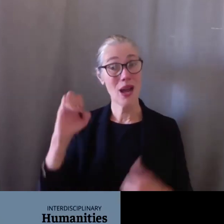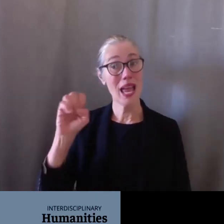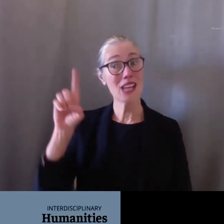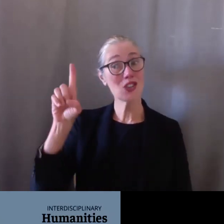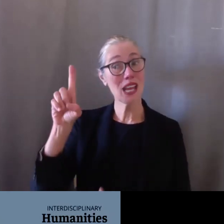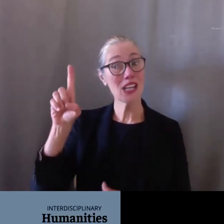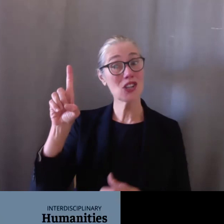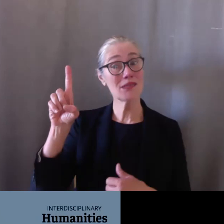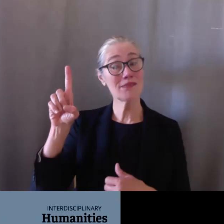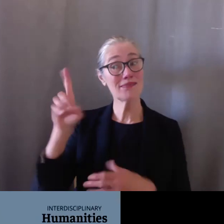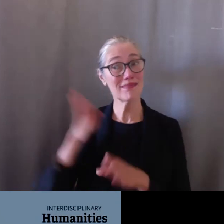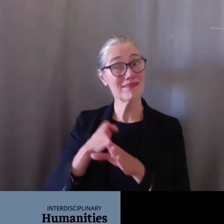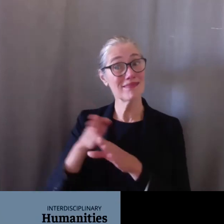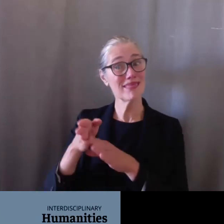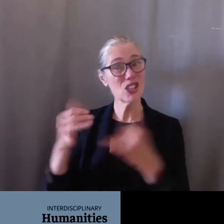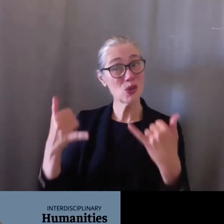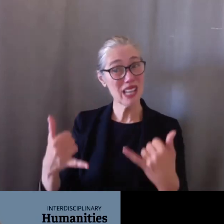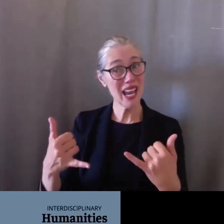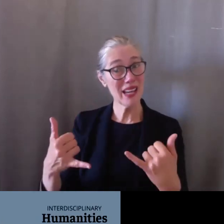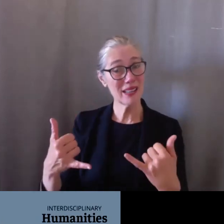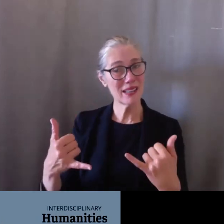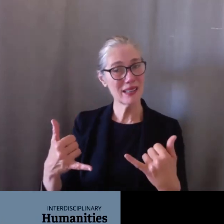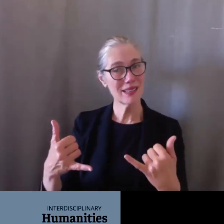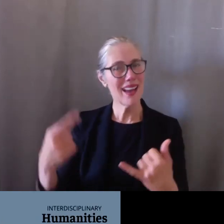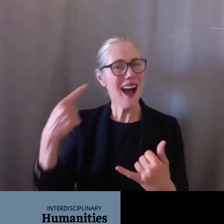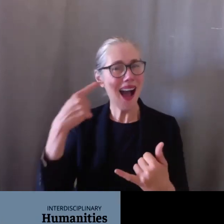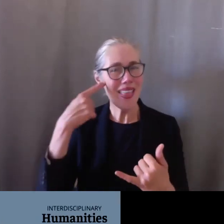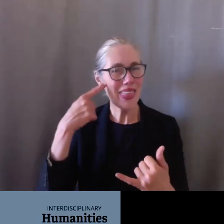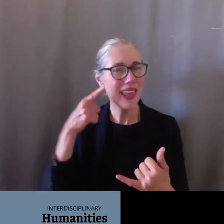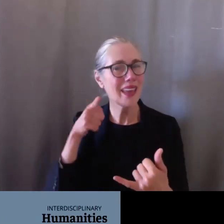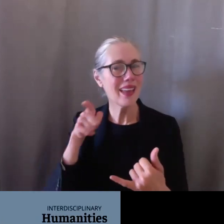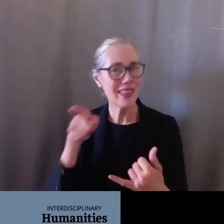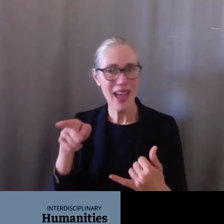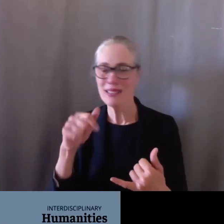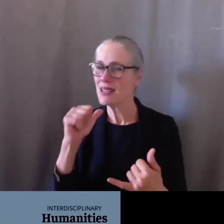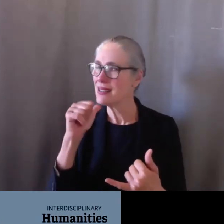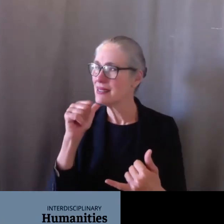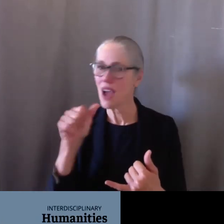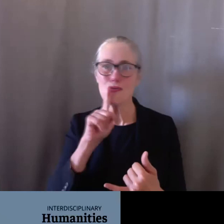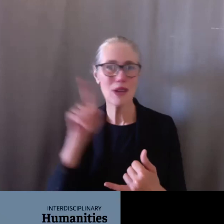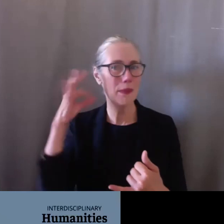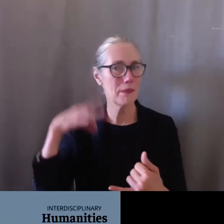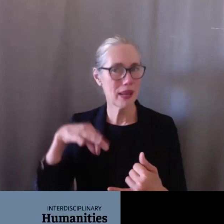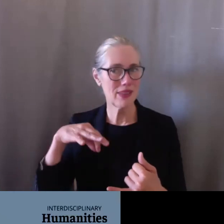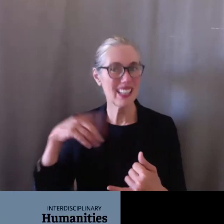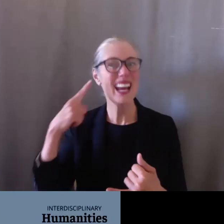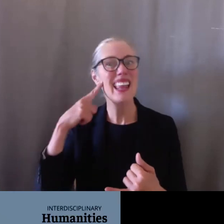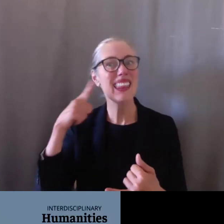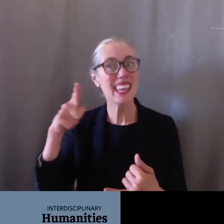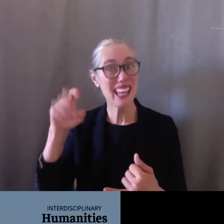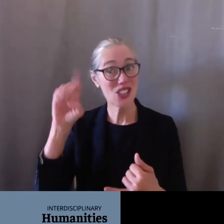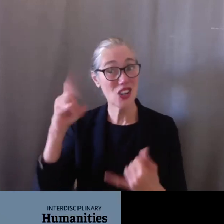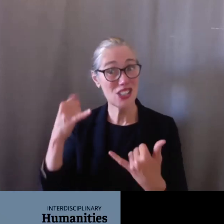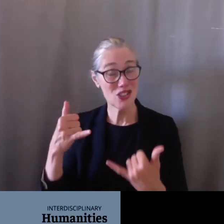are, the more open you are um, uh, uh, to ideas of